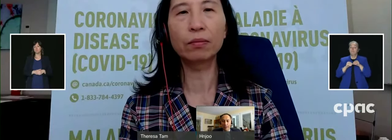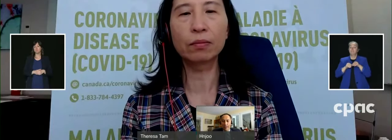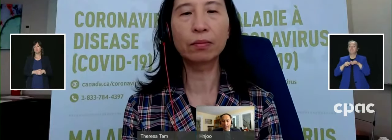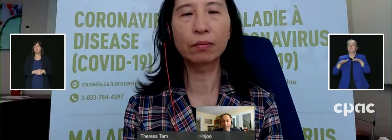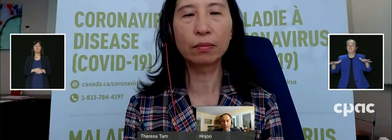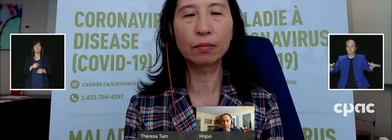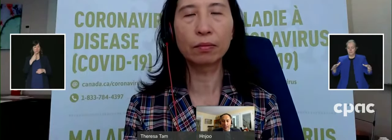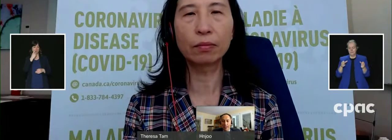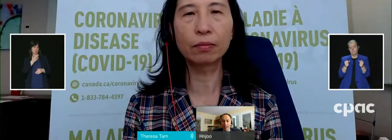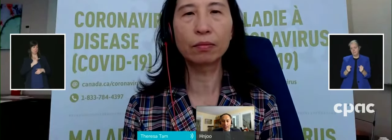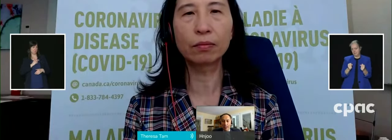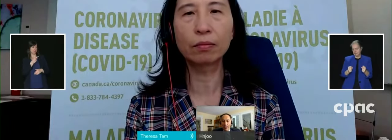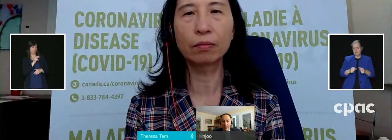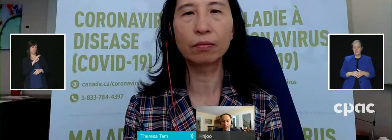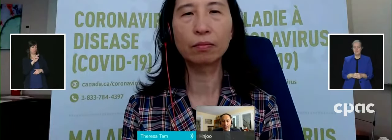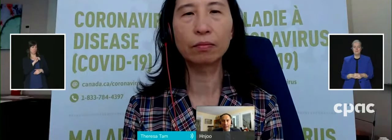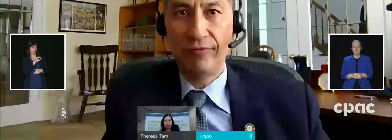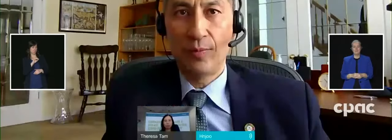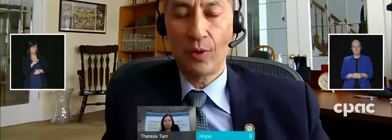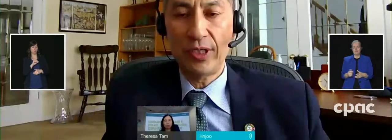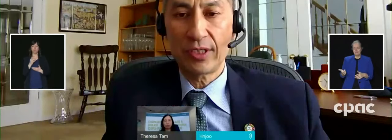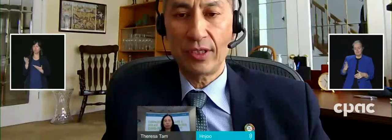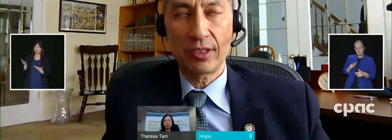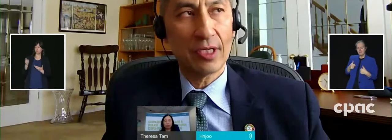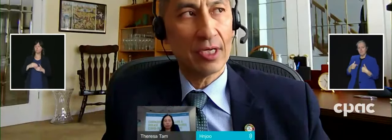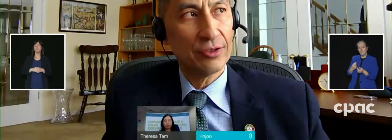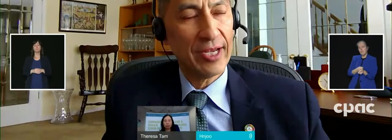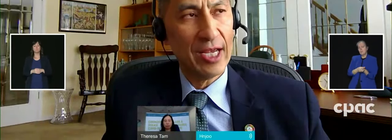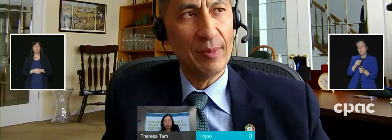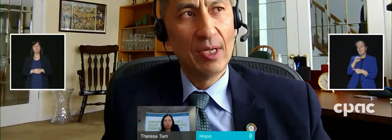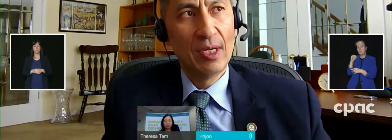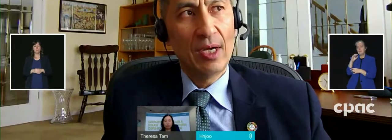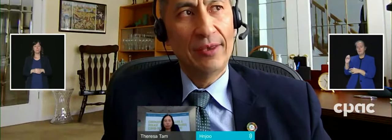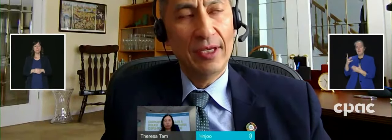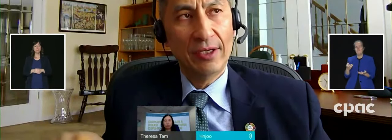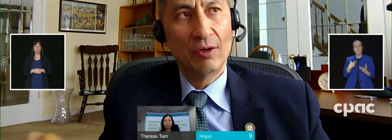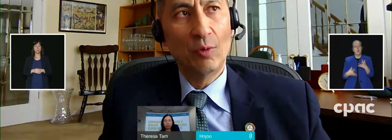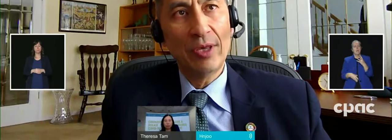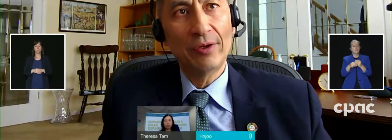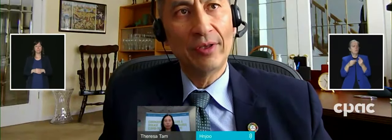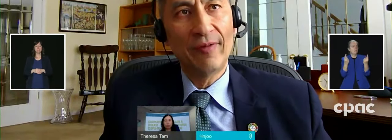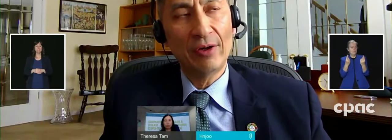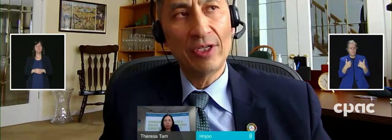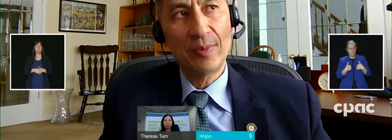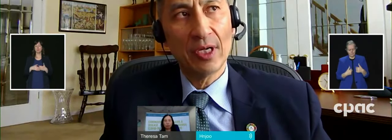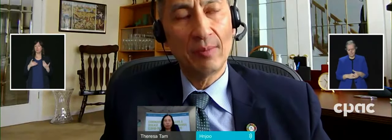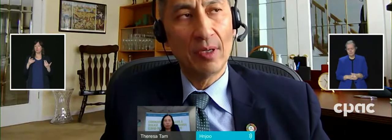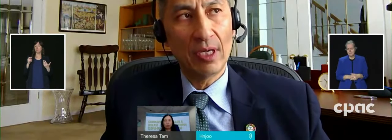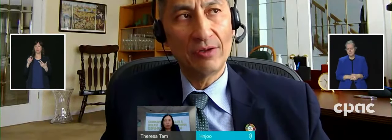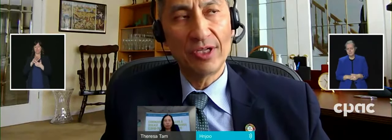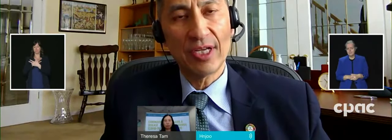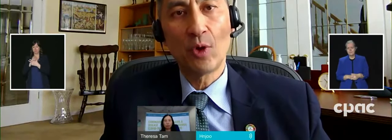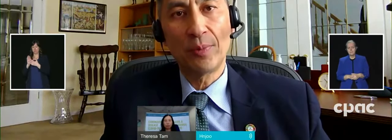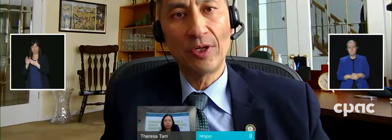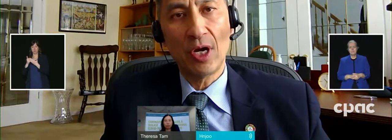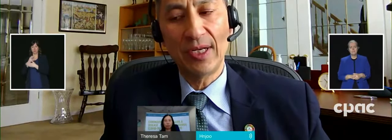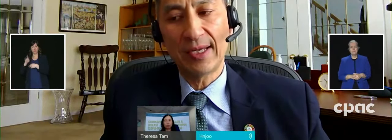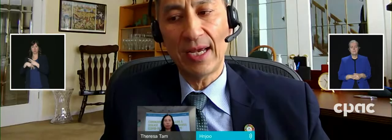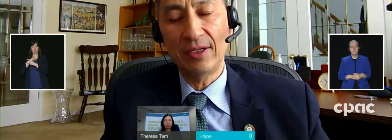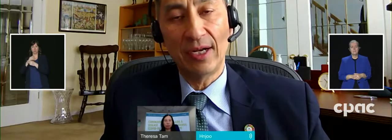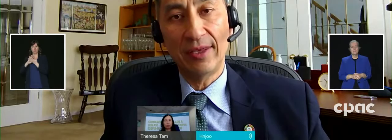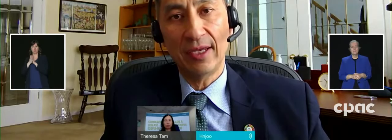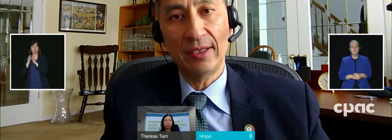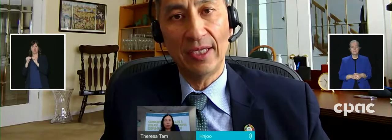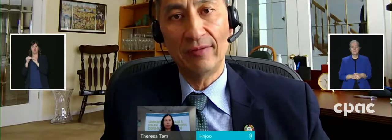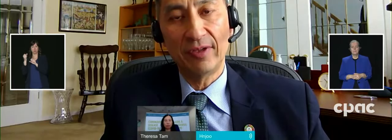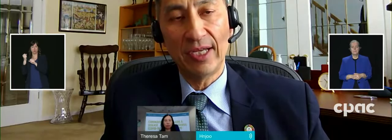It's Dr. Njoo. Okay, Maybe I and could just add a few points to Dr. Tam. I think, whether the variants become, as you say, more predominant in